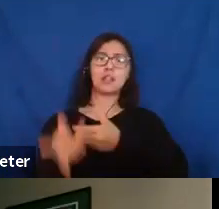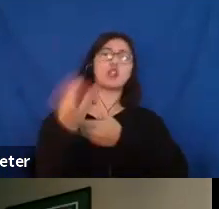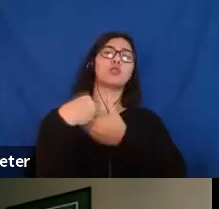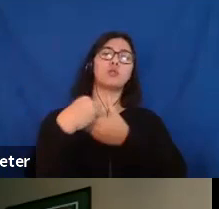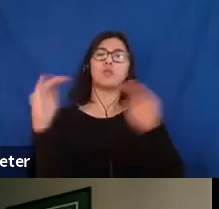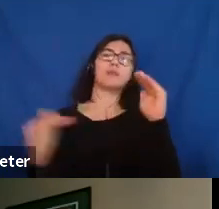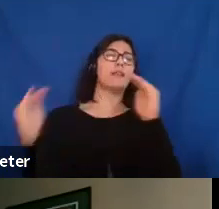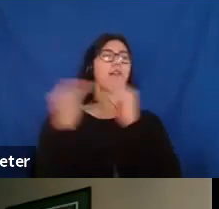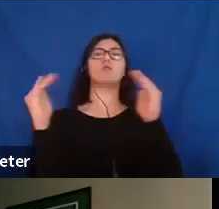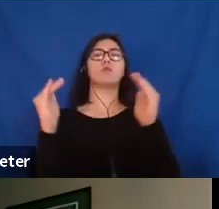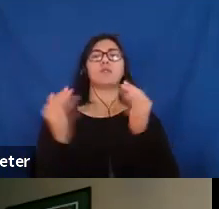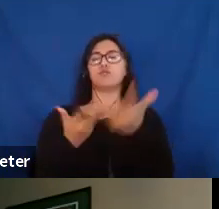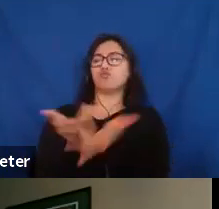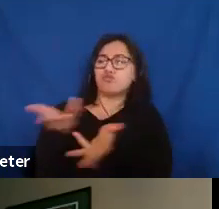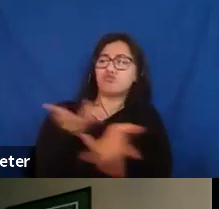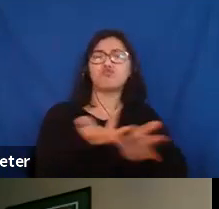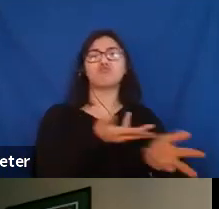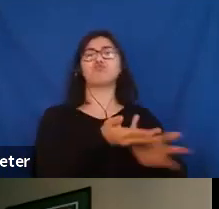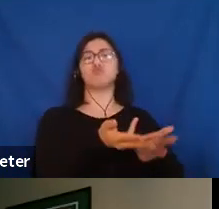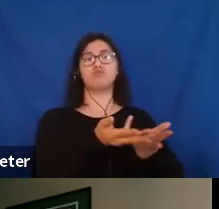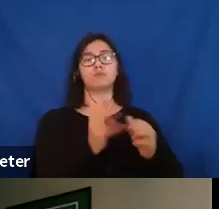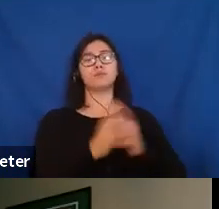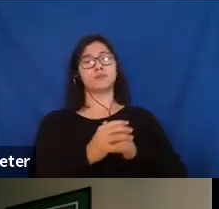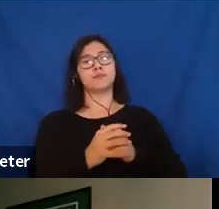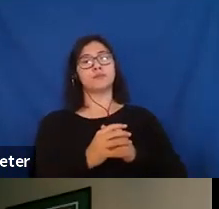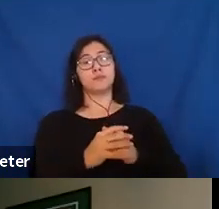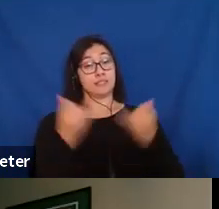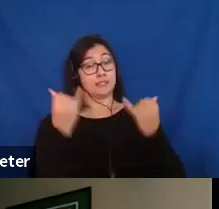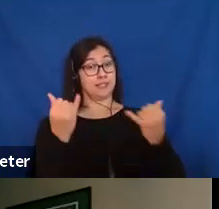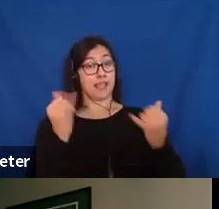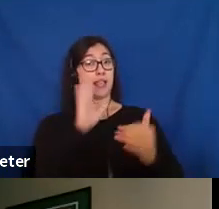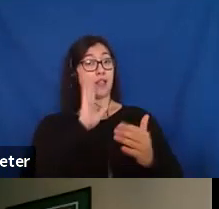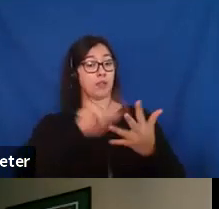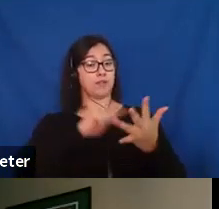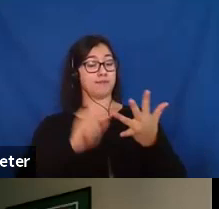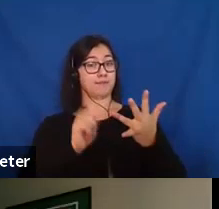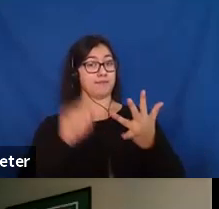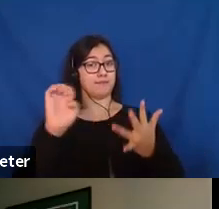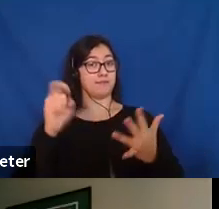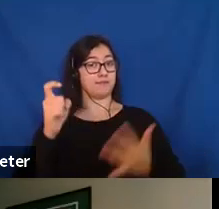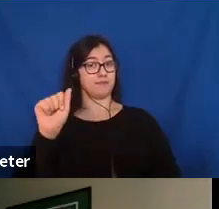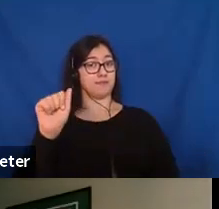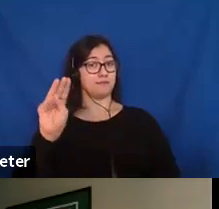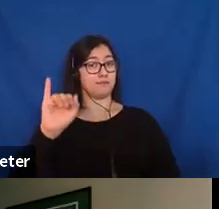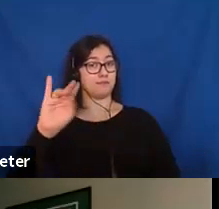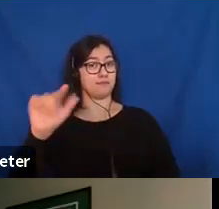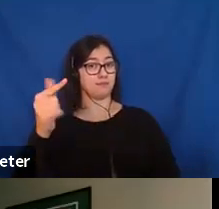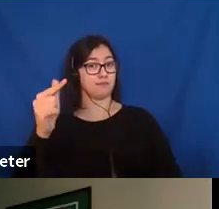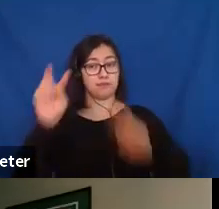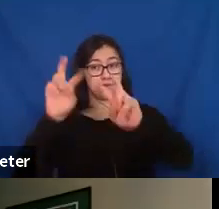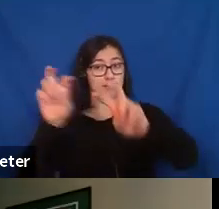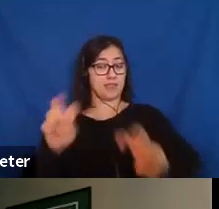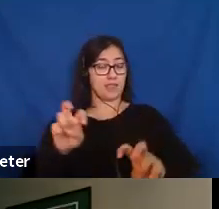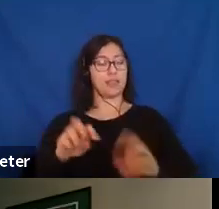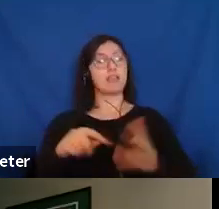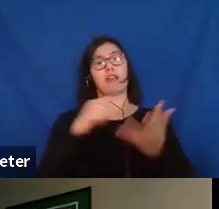of engaging. Well, today we're going to get to examining, which we didn't get to last week, and then we're going to start the direct methods. But the way you